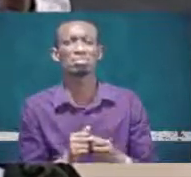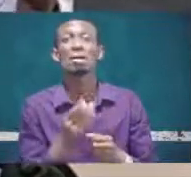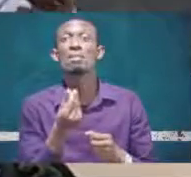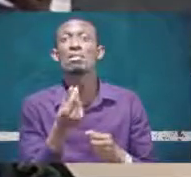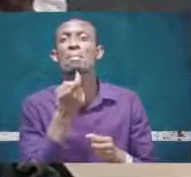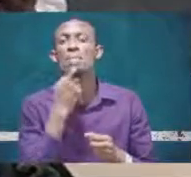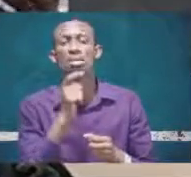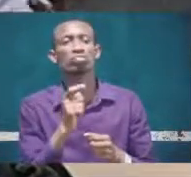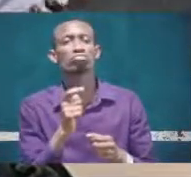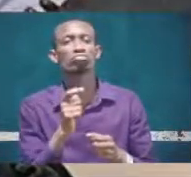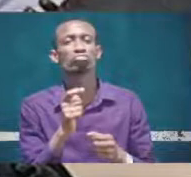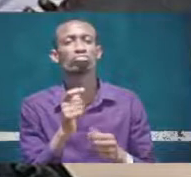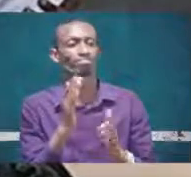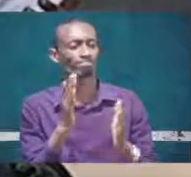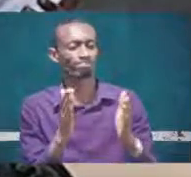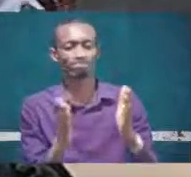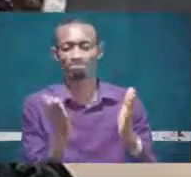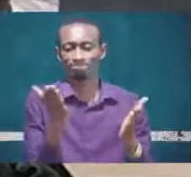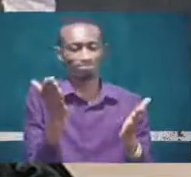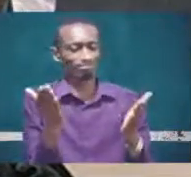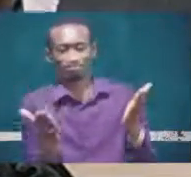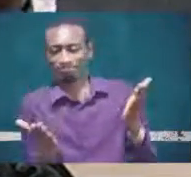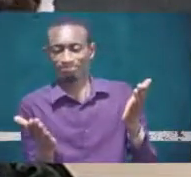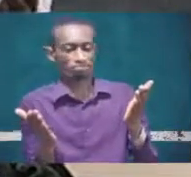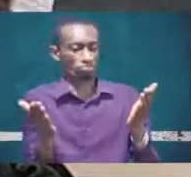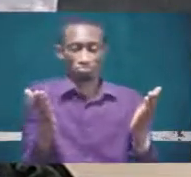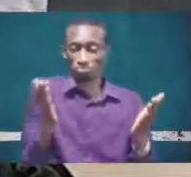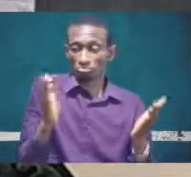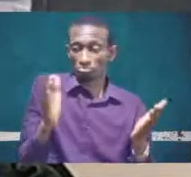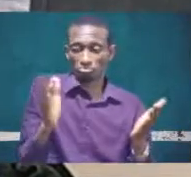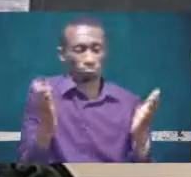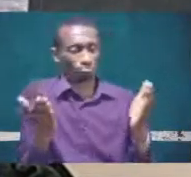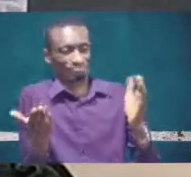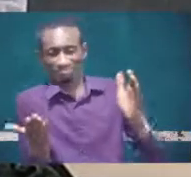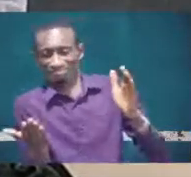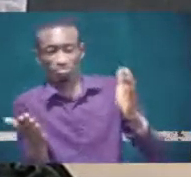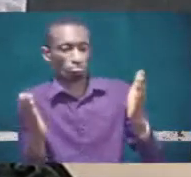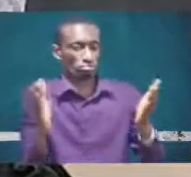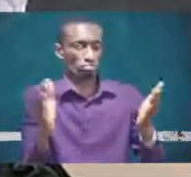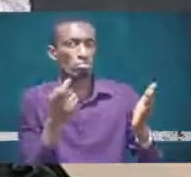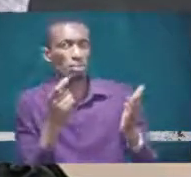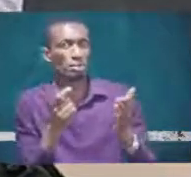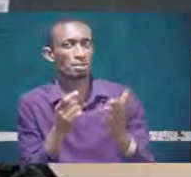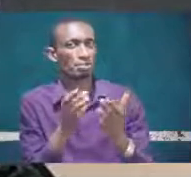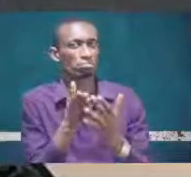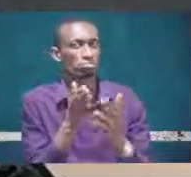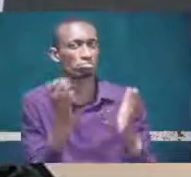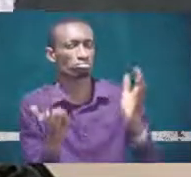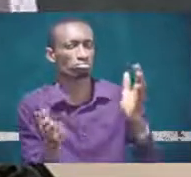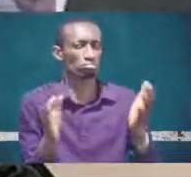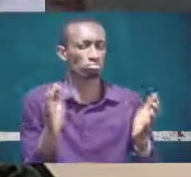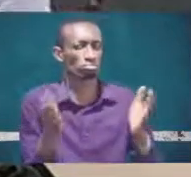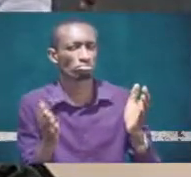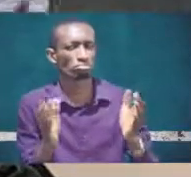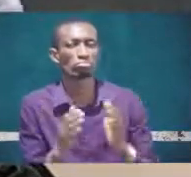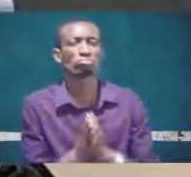scarce, relatively scarce. It should not be plenty in supply. It should be relatively scarce in order